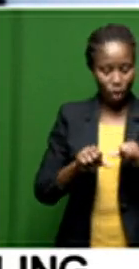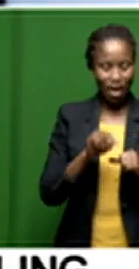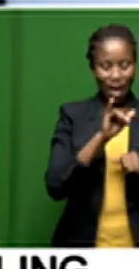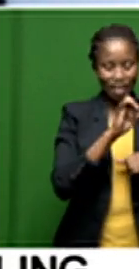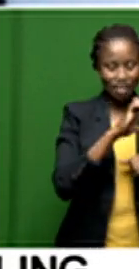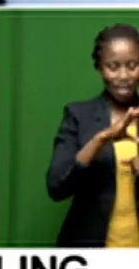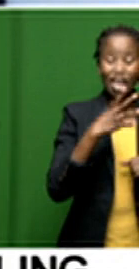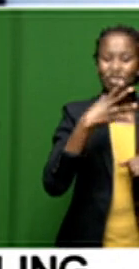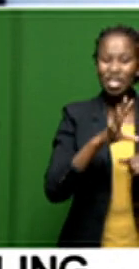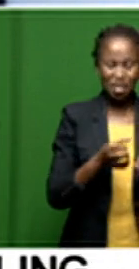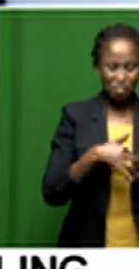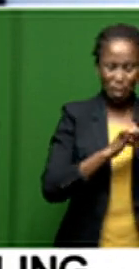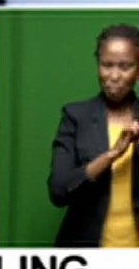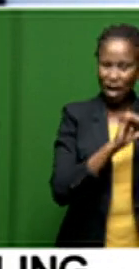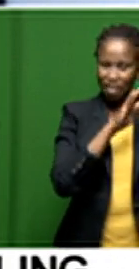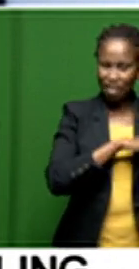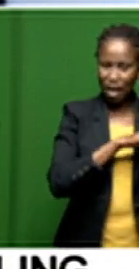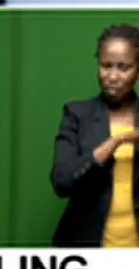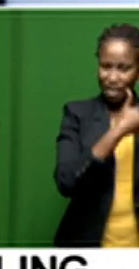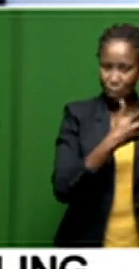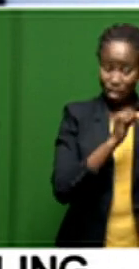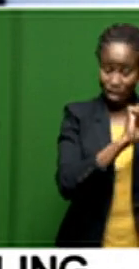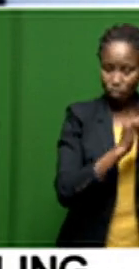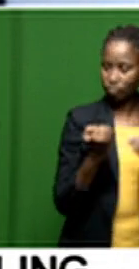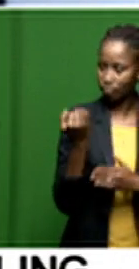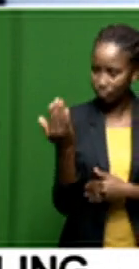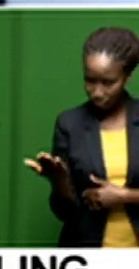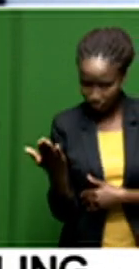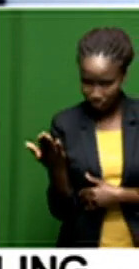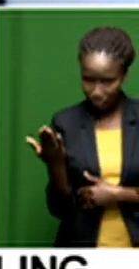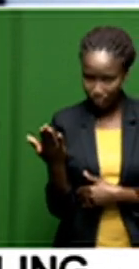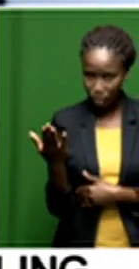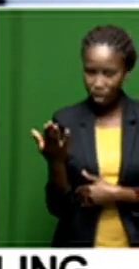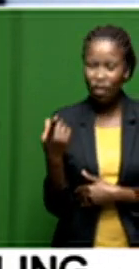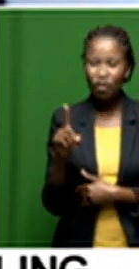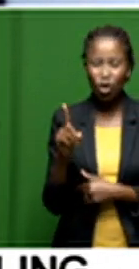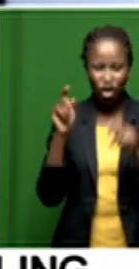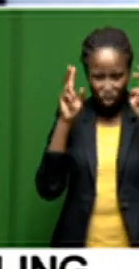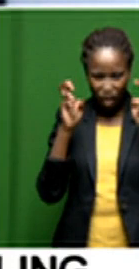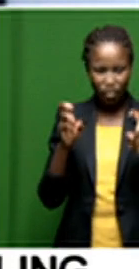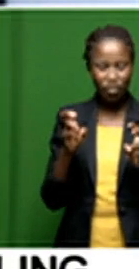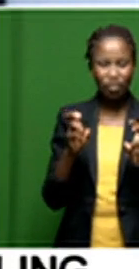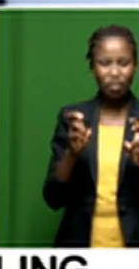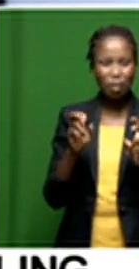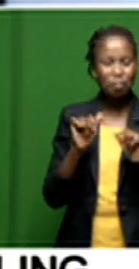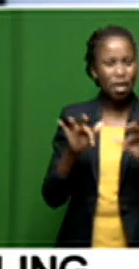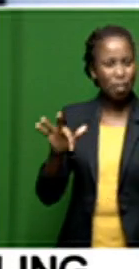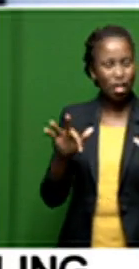a timetable, which they do for every election, in terms of the closure of the voters' roll and a number of